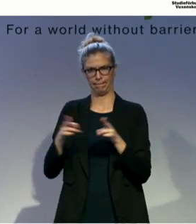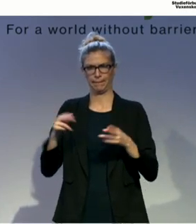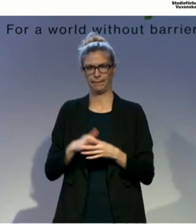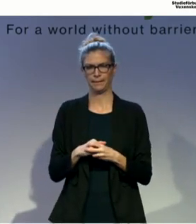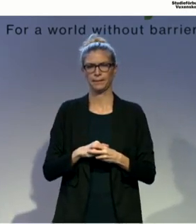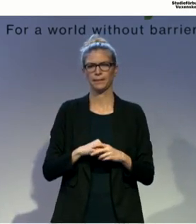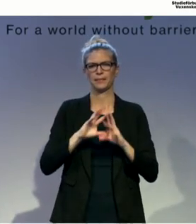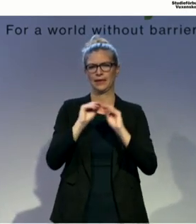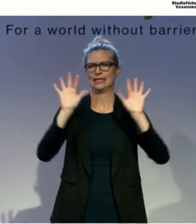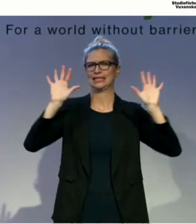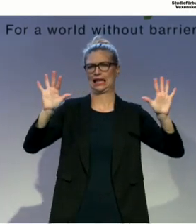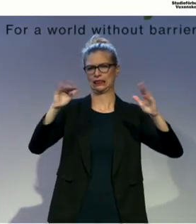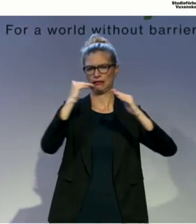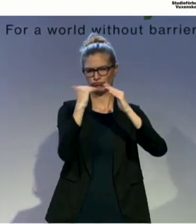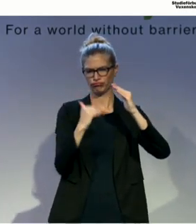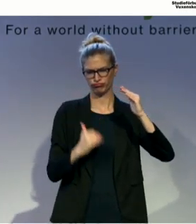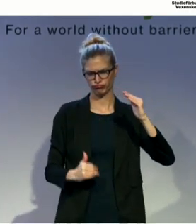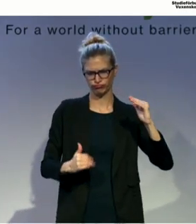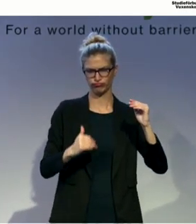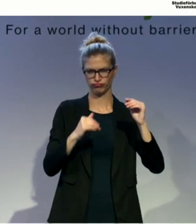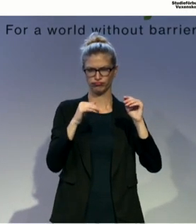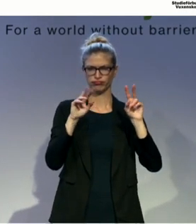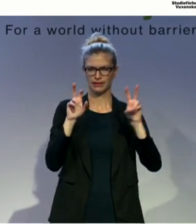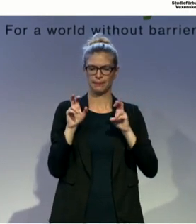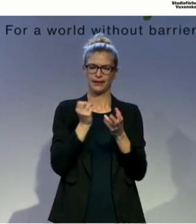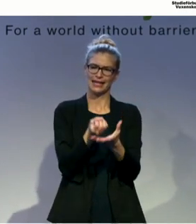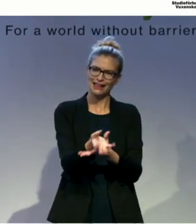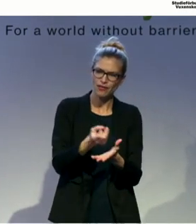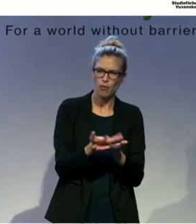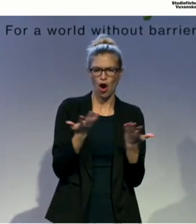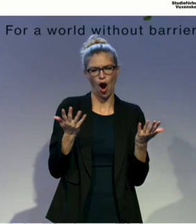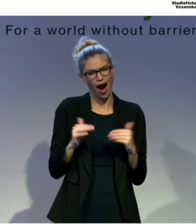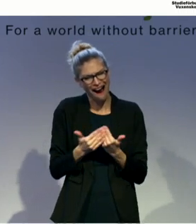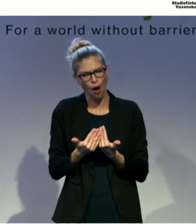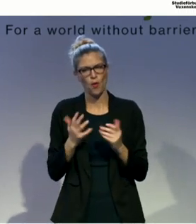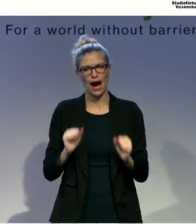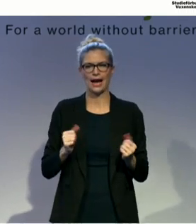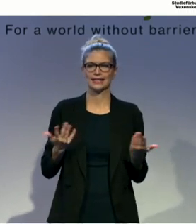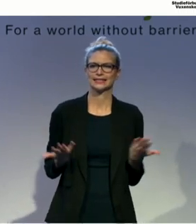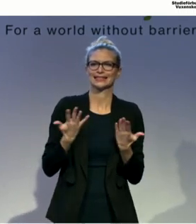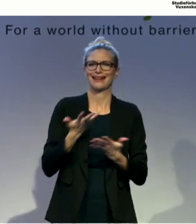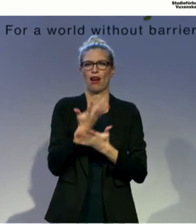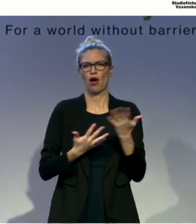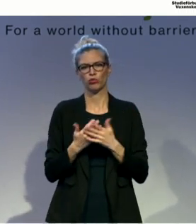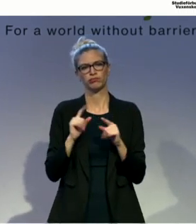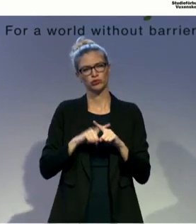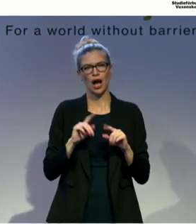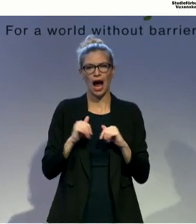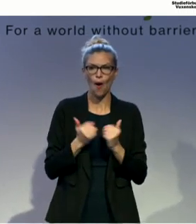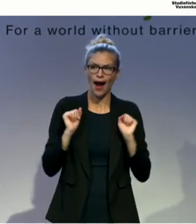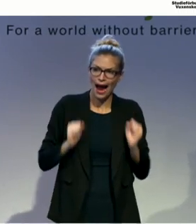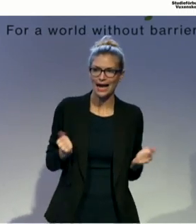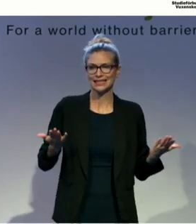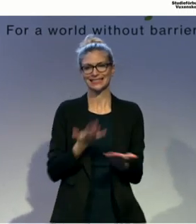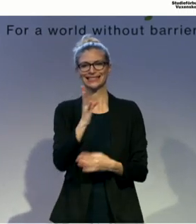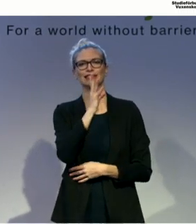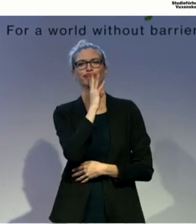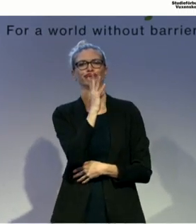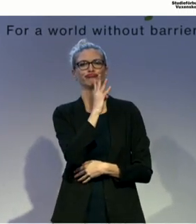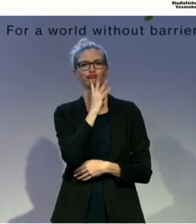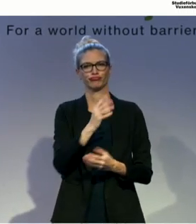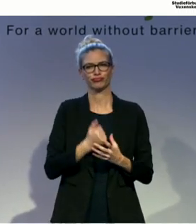and speak and explain in easy read. And when you take this course, you have to try on your own because every